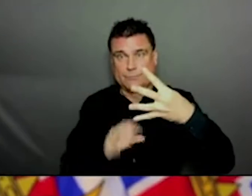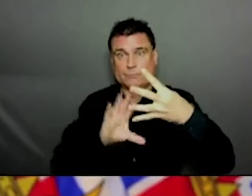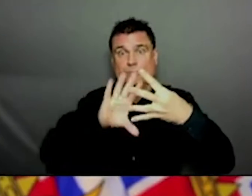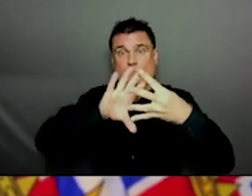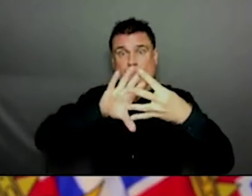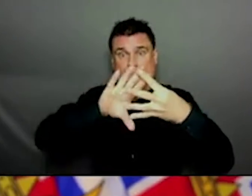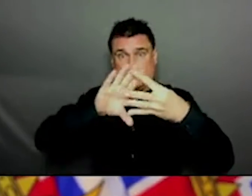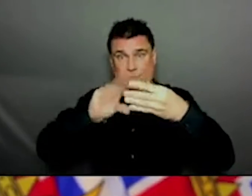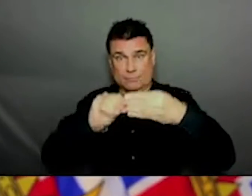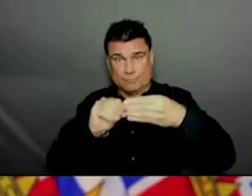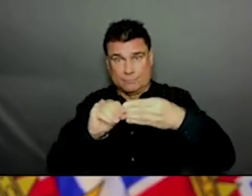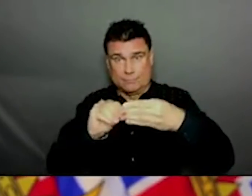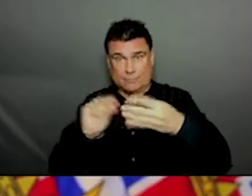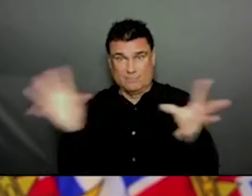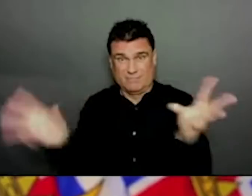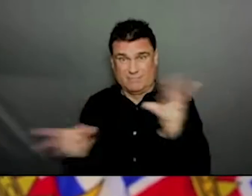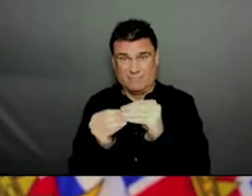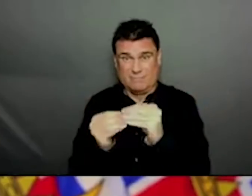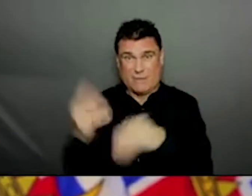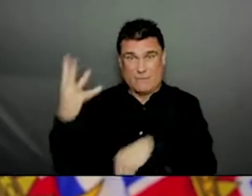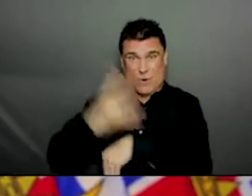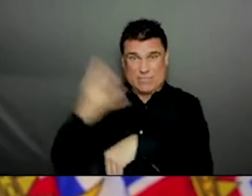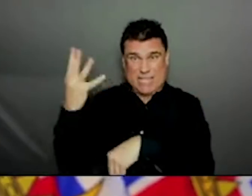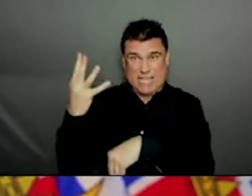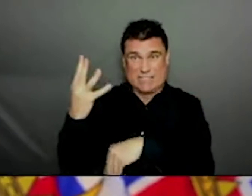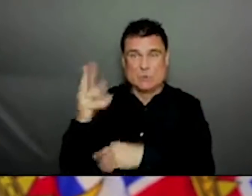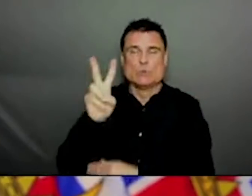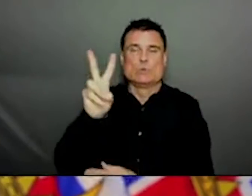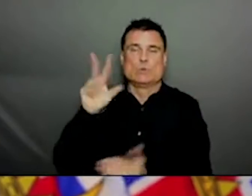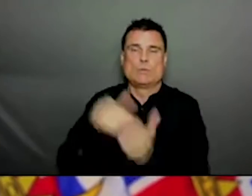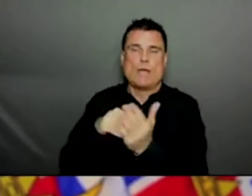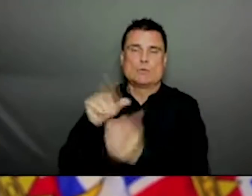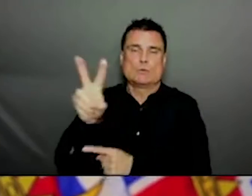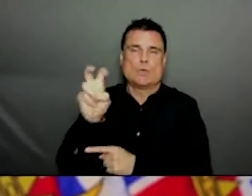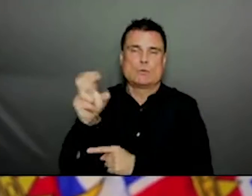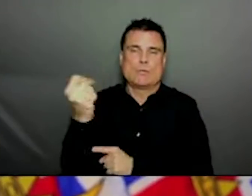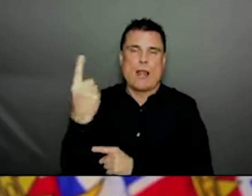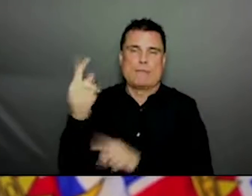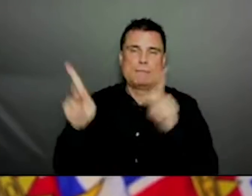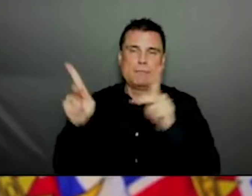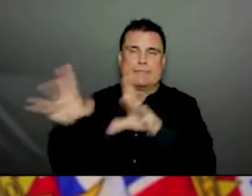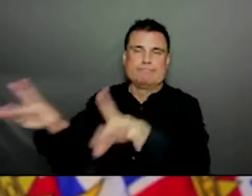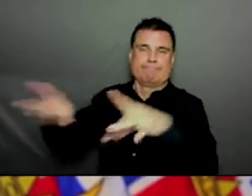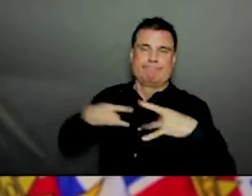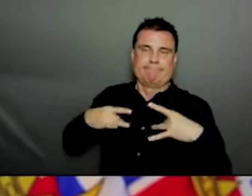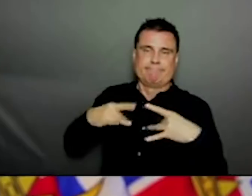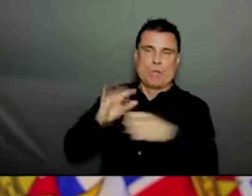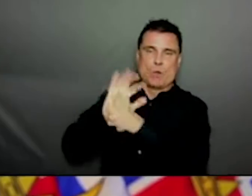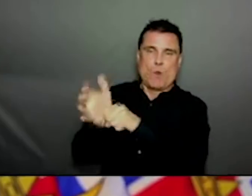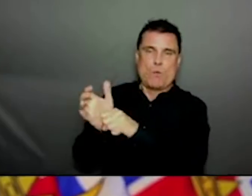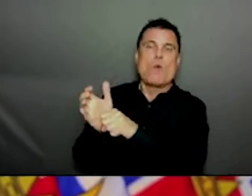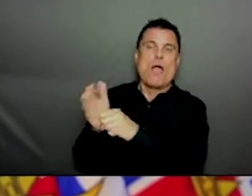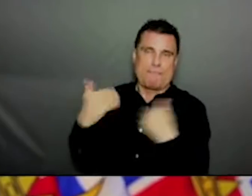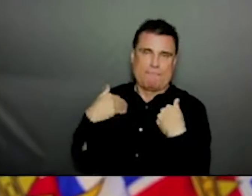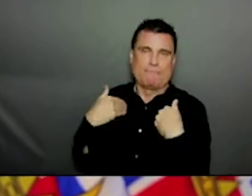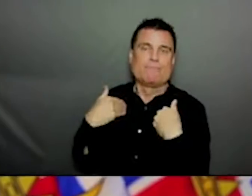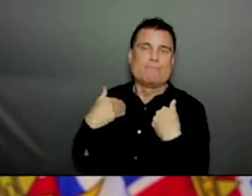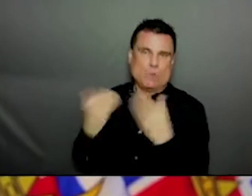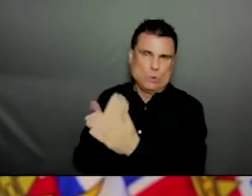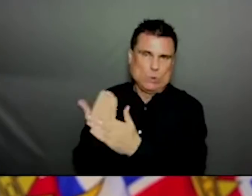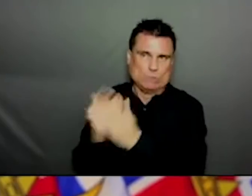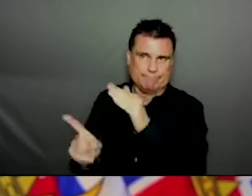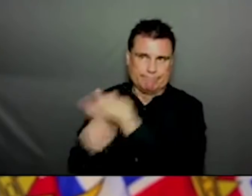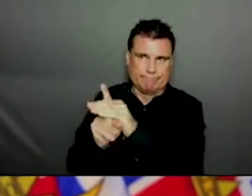So that brings our total from last Thursday to 2,211 new cases diagnosed with COVID-19, including